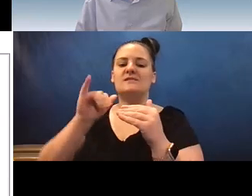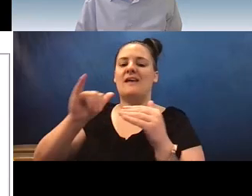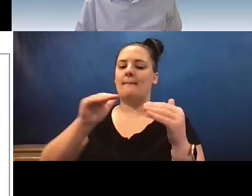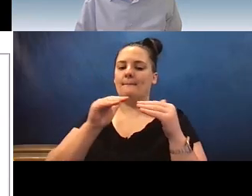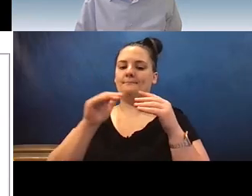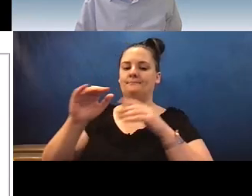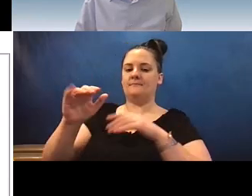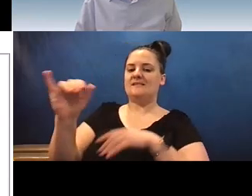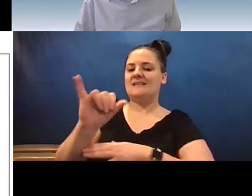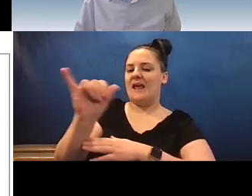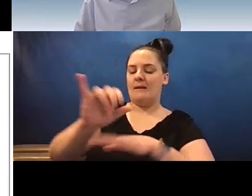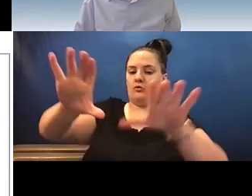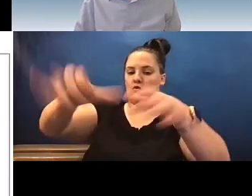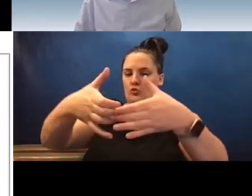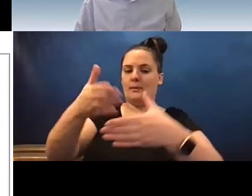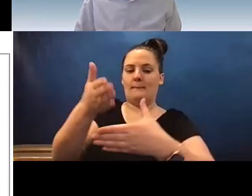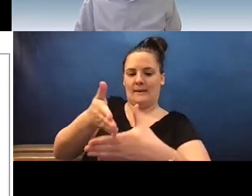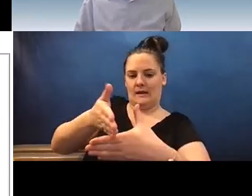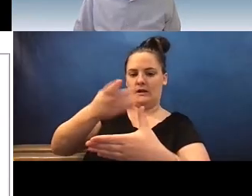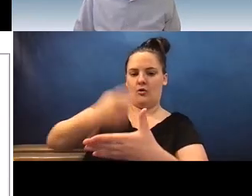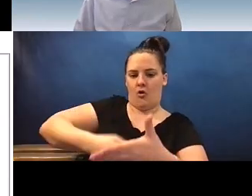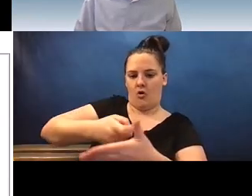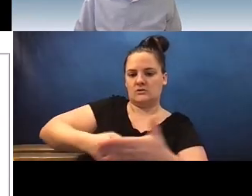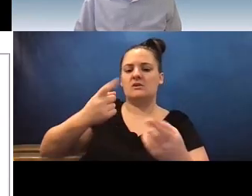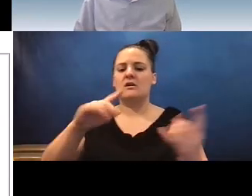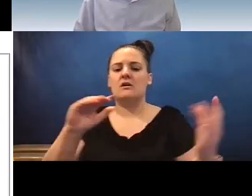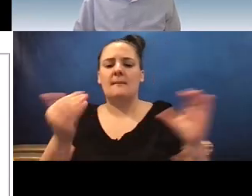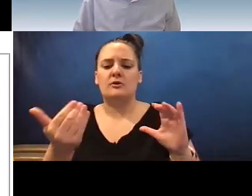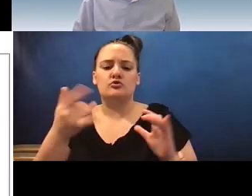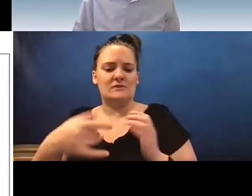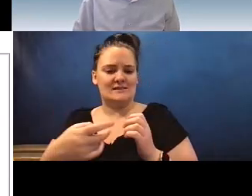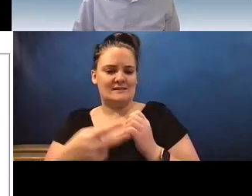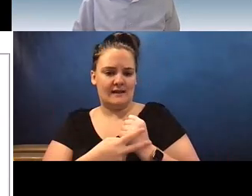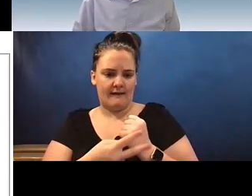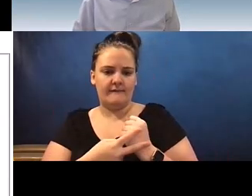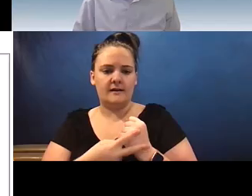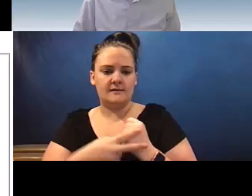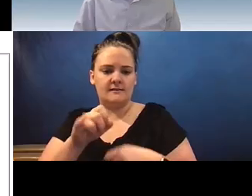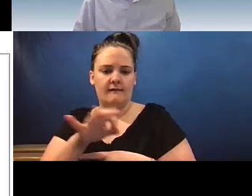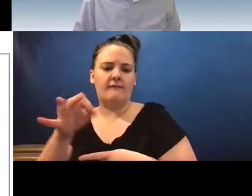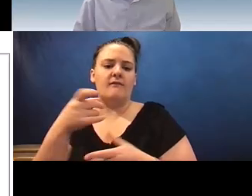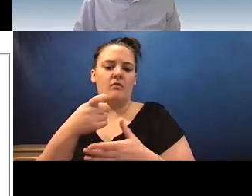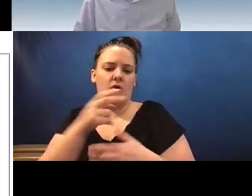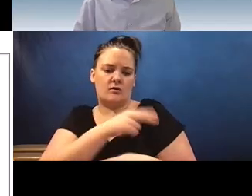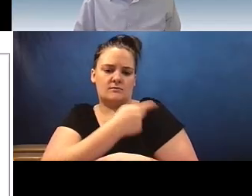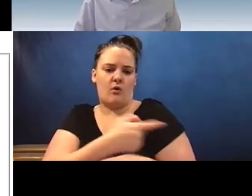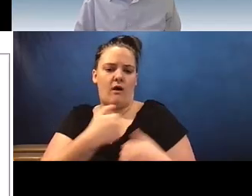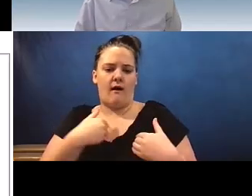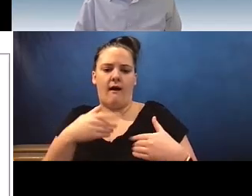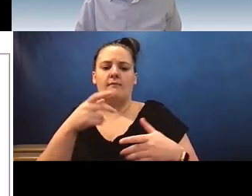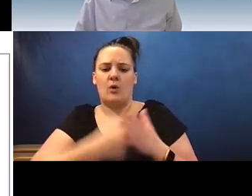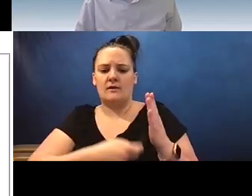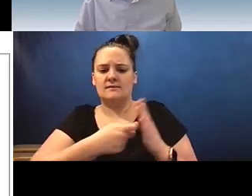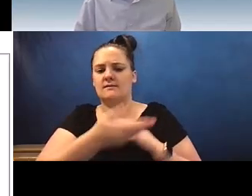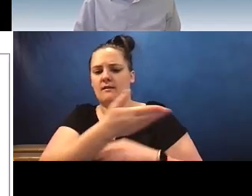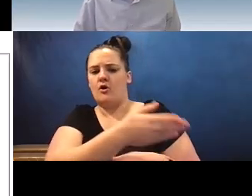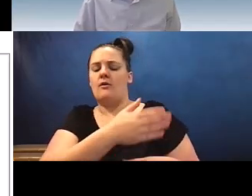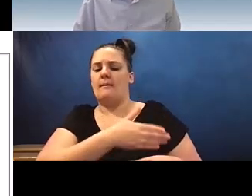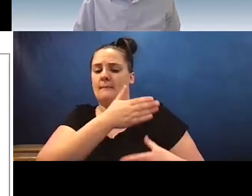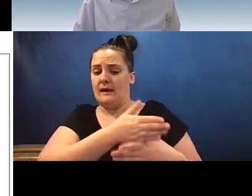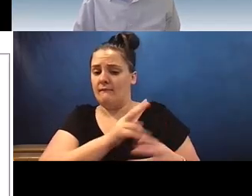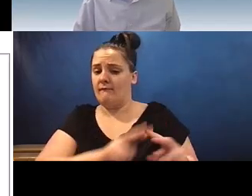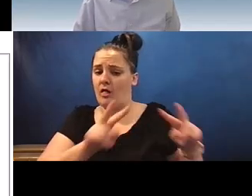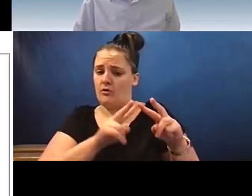median value for its peer group. Peer groups are based on bed size, Medicare case mix index, teaching intensity, and